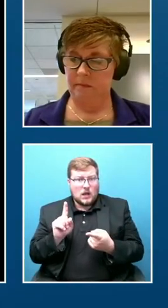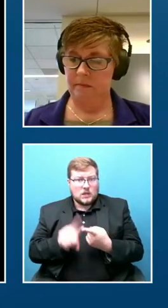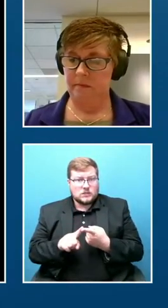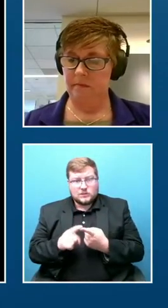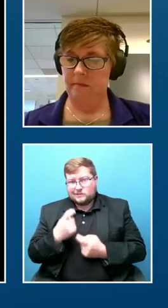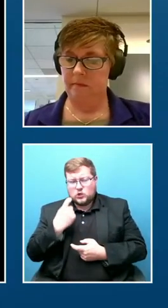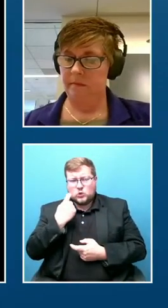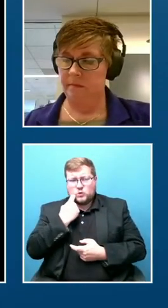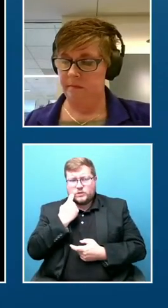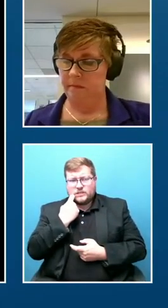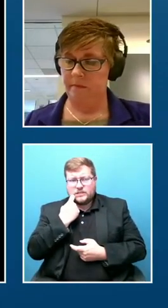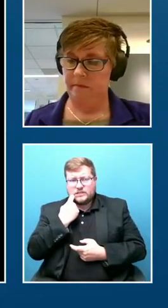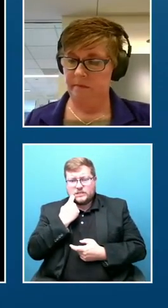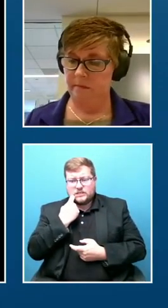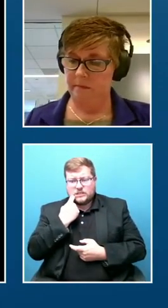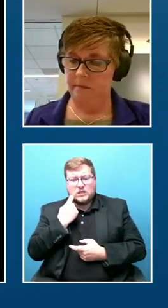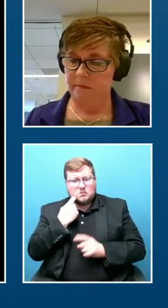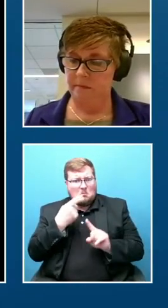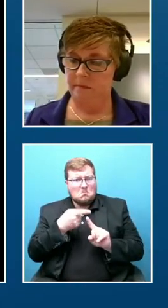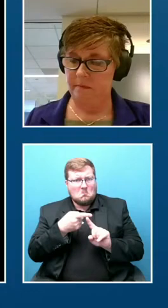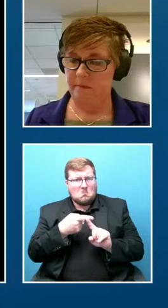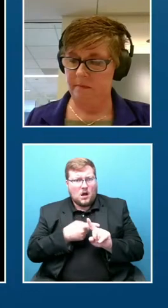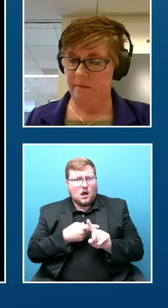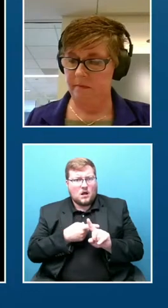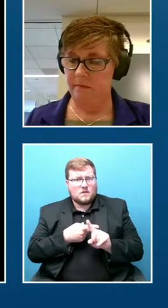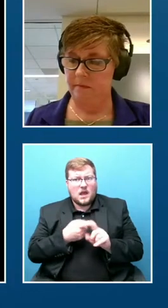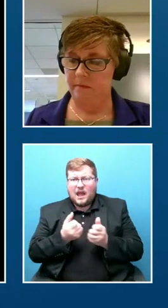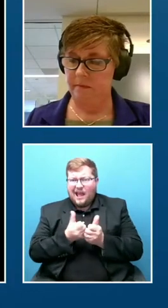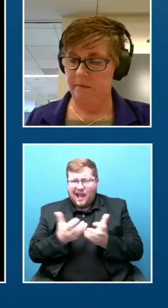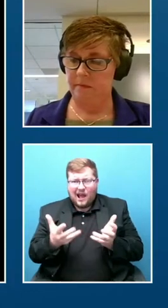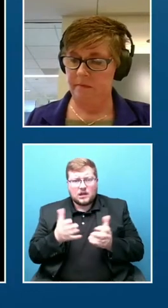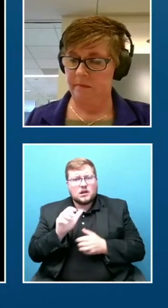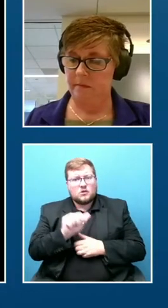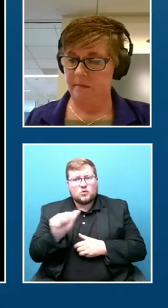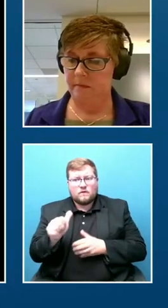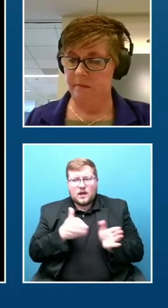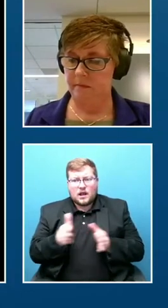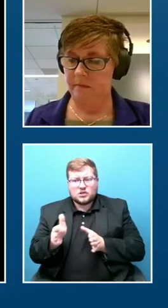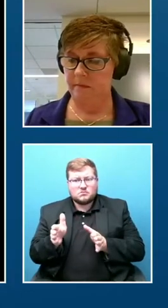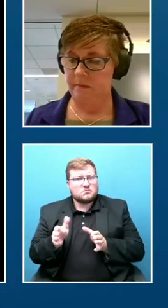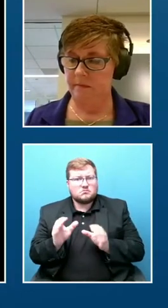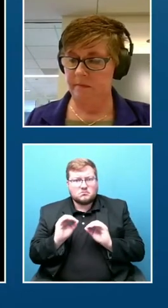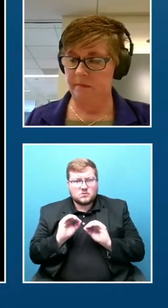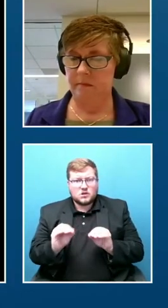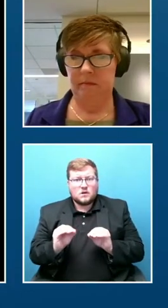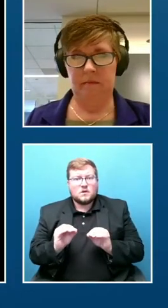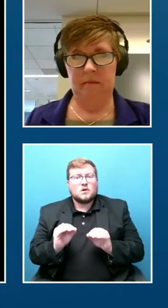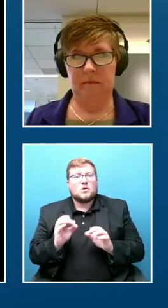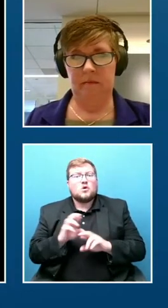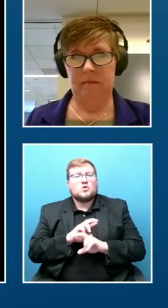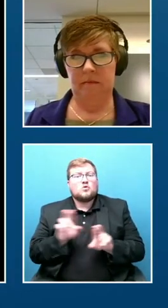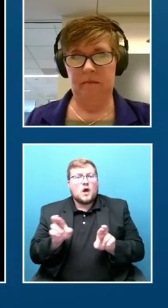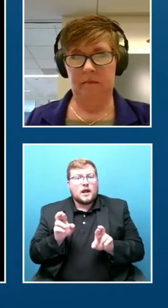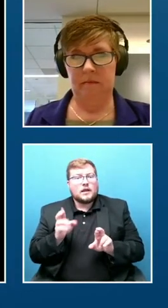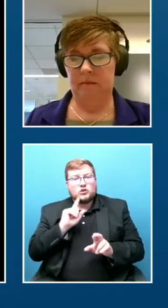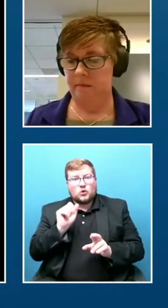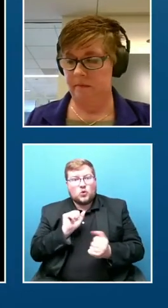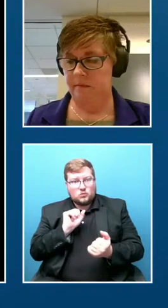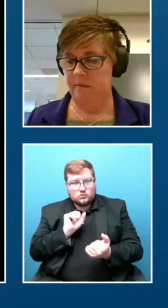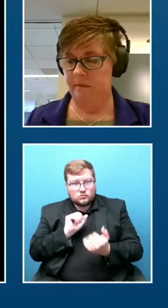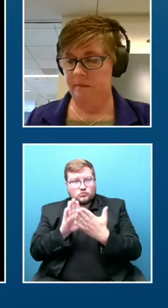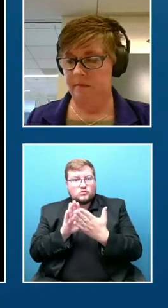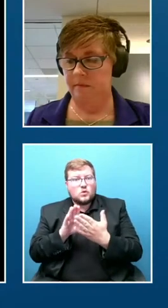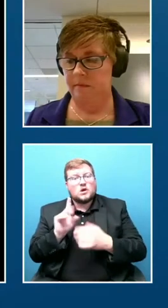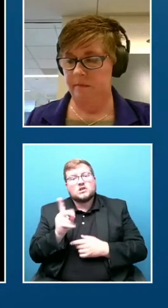last this month, any affirmative action plan that has been in place to increase diversity in the executive